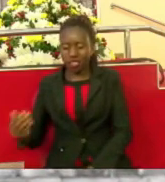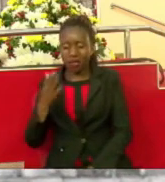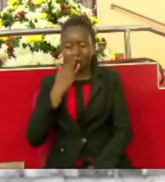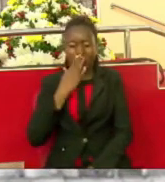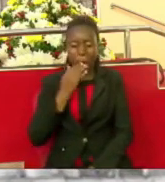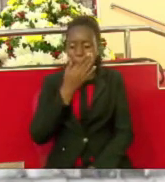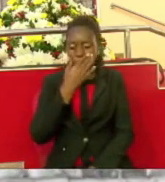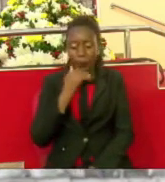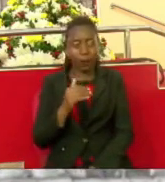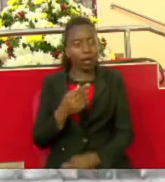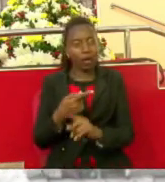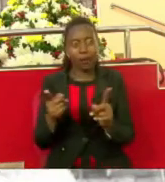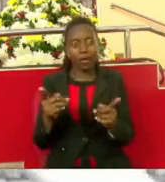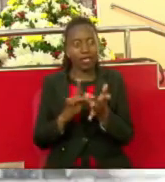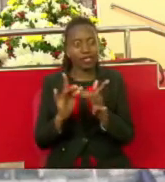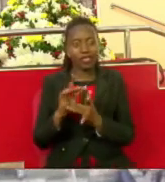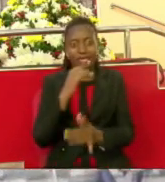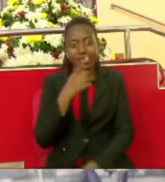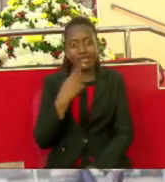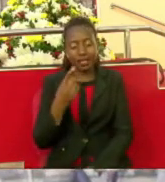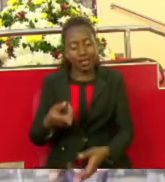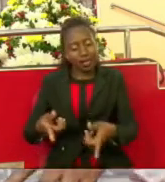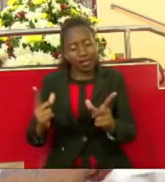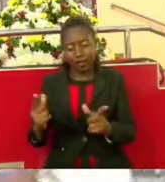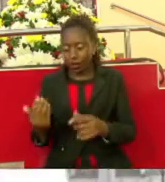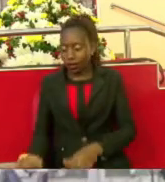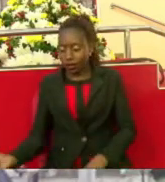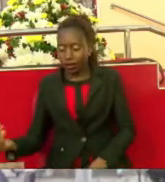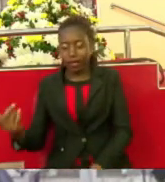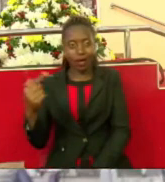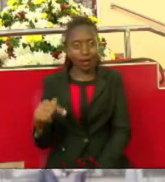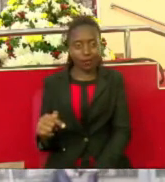But Jesus says, let the children come.